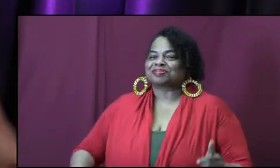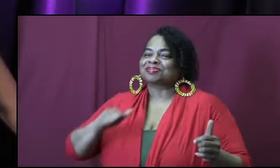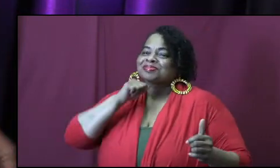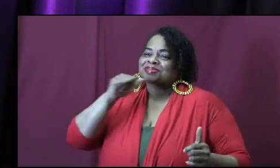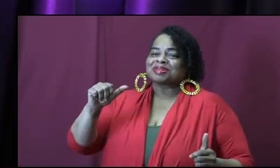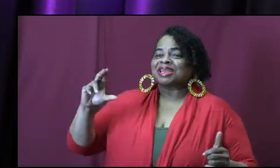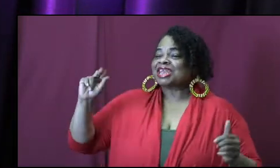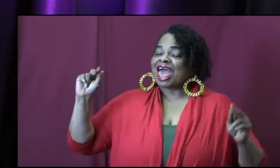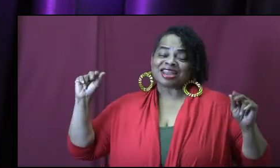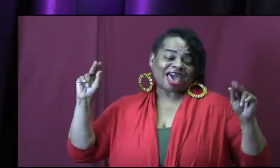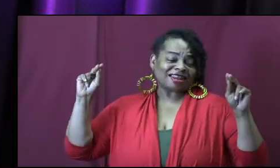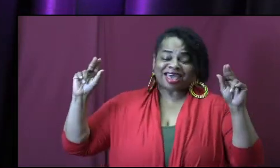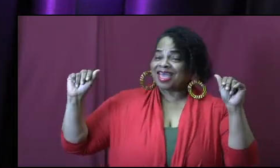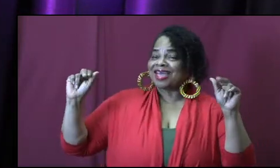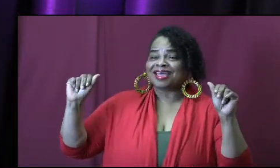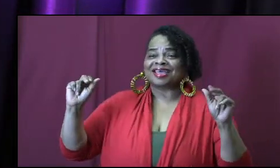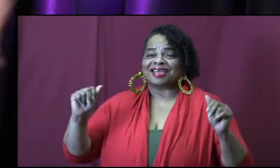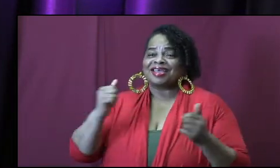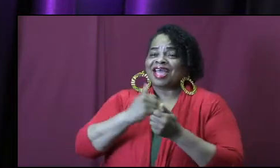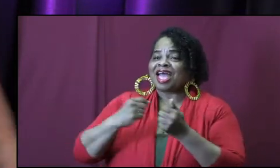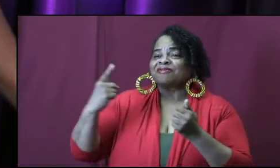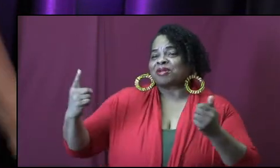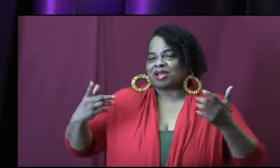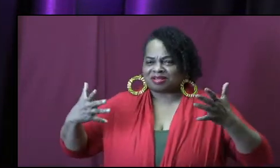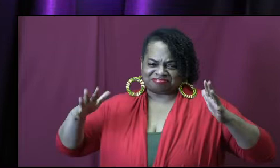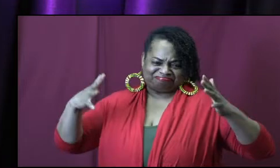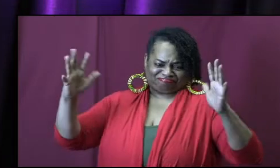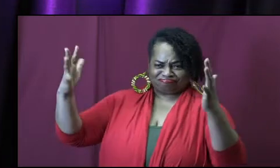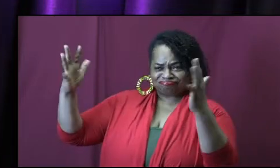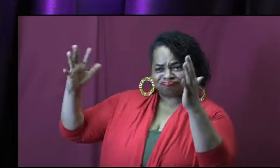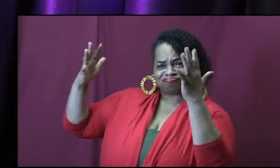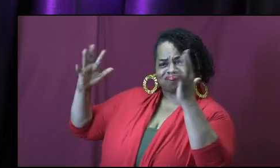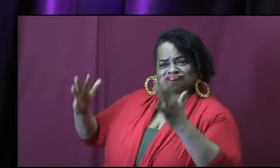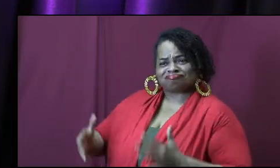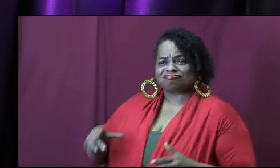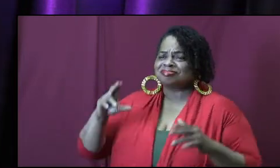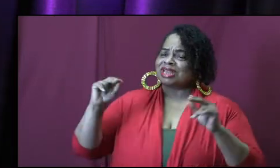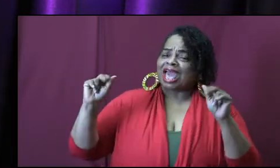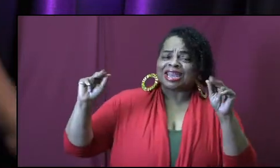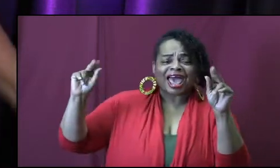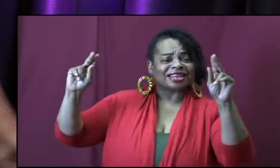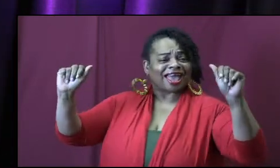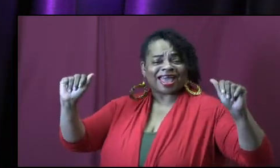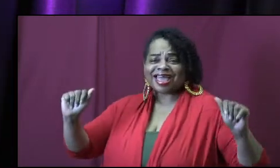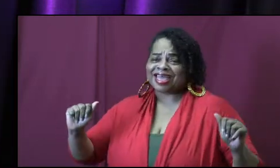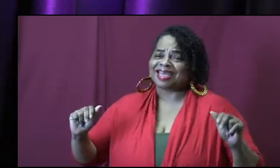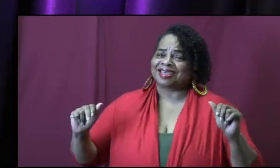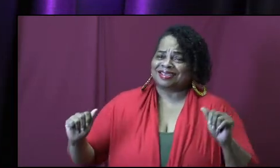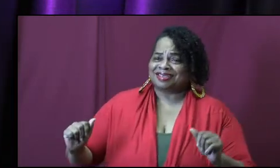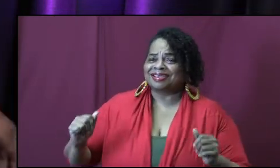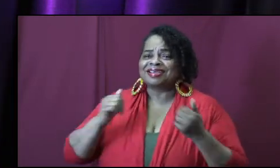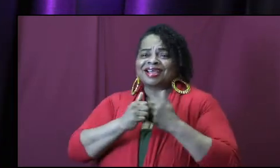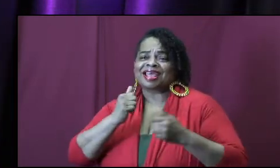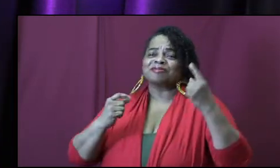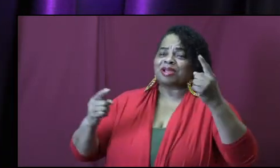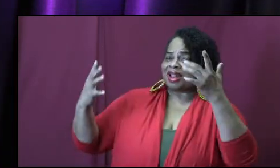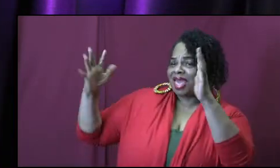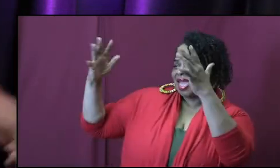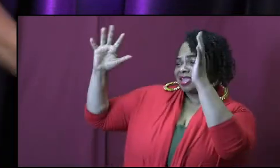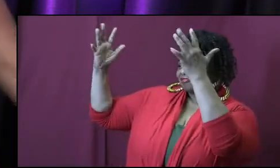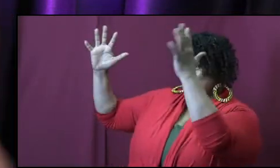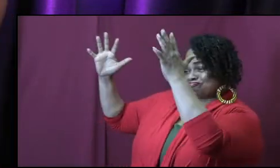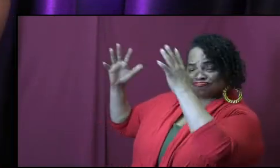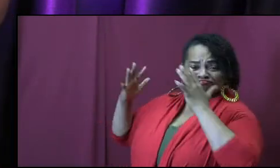na, na. Everybody clapping. Na na na na na na. Na, na. Say everybody